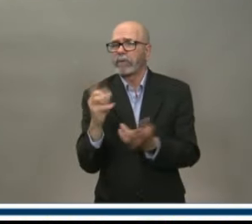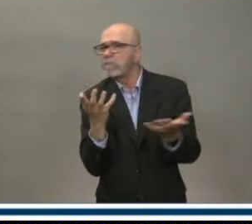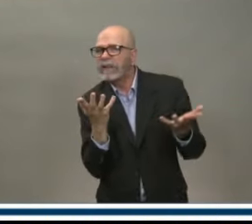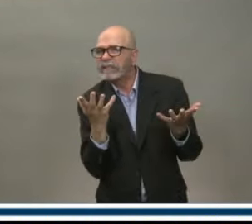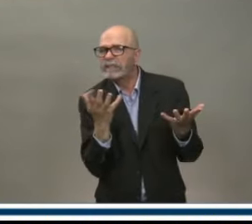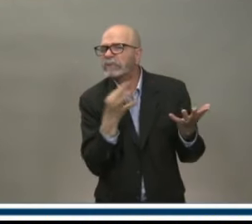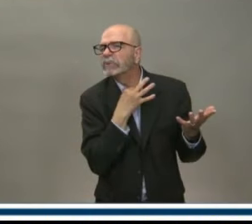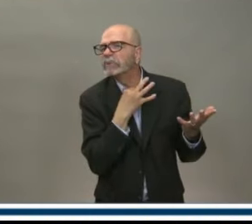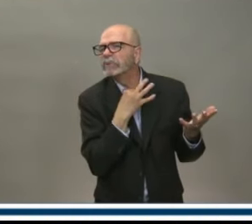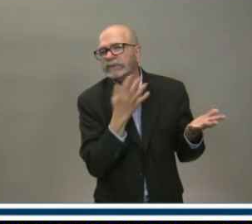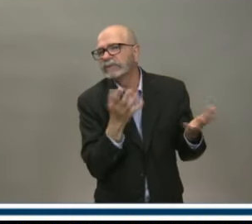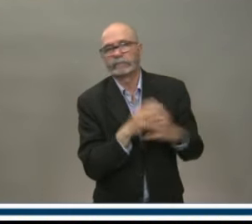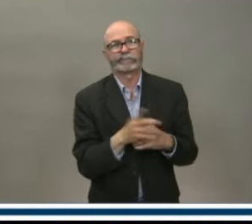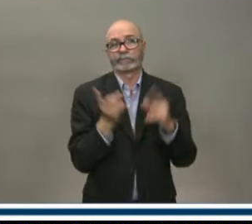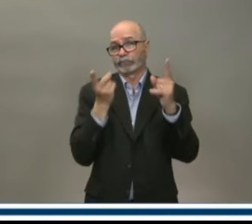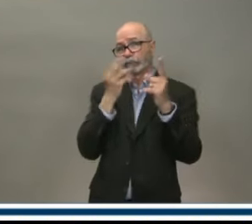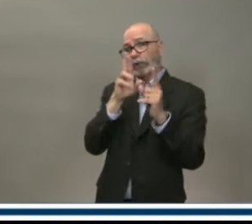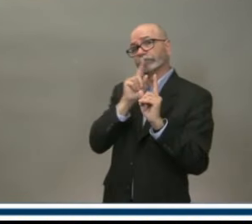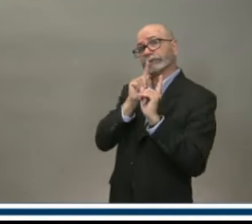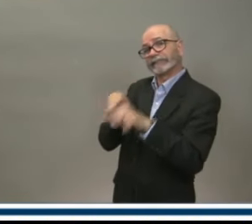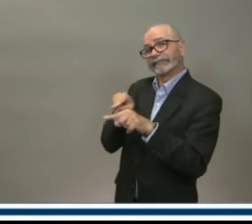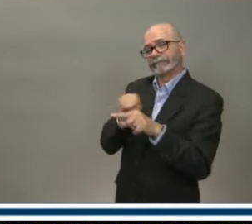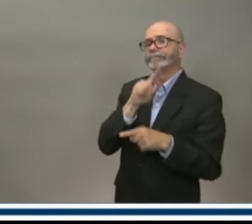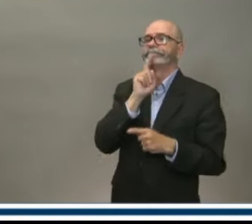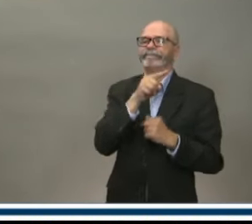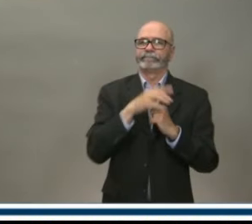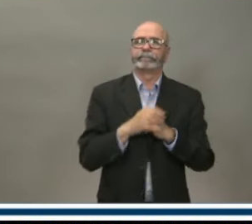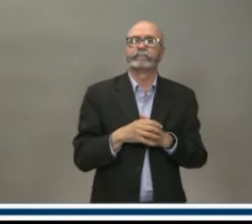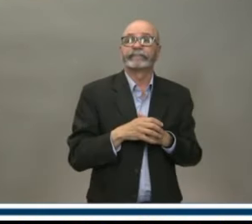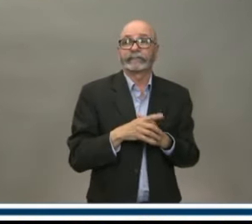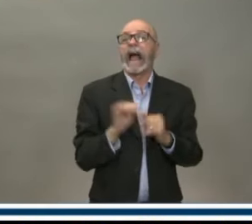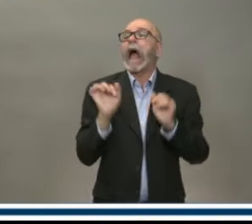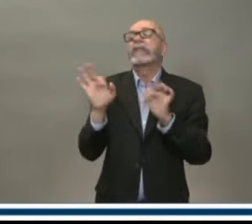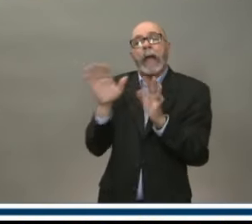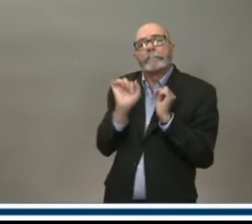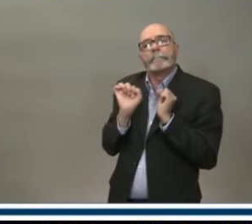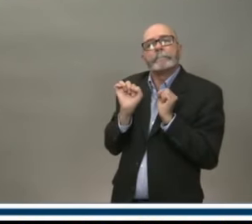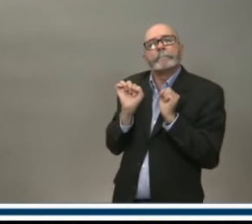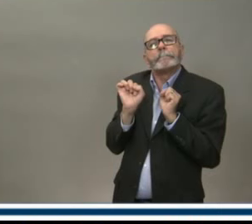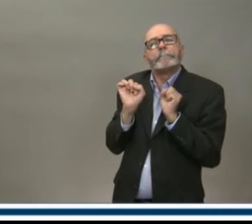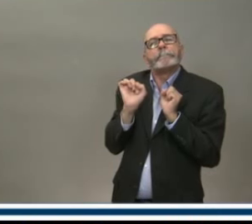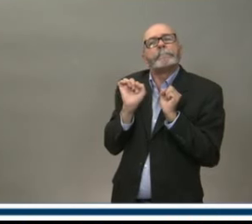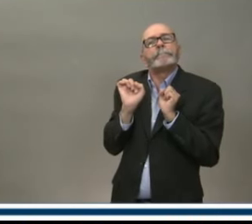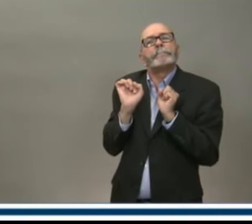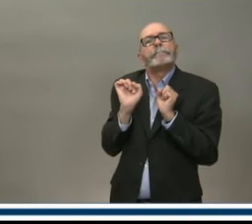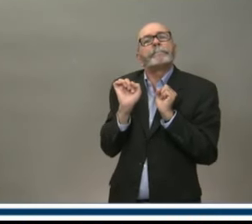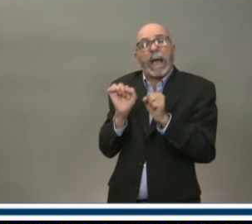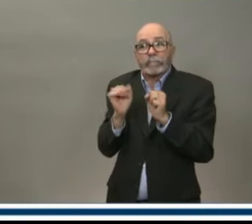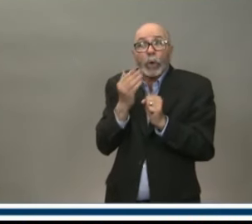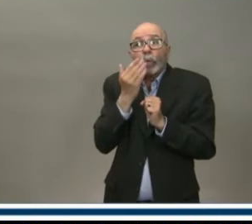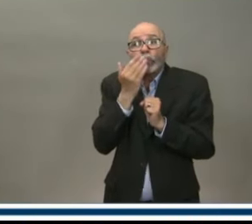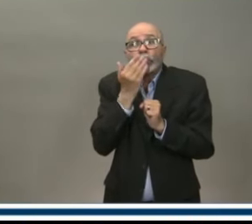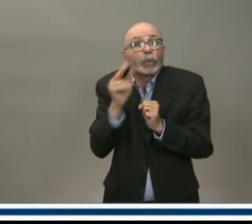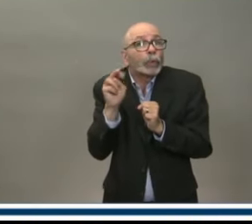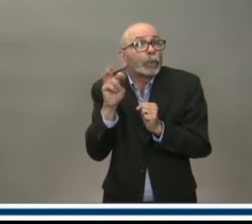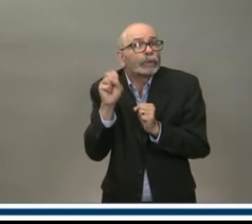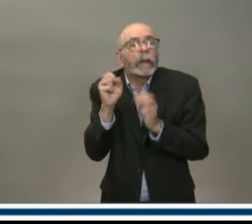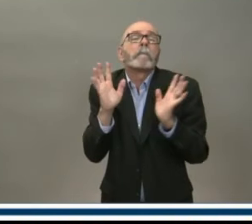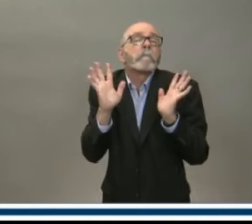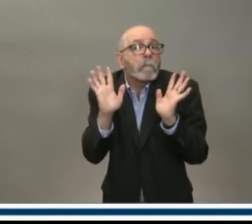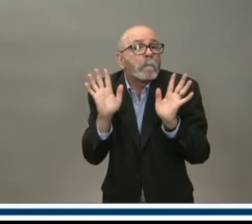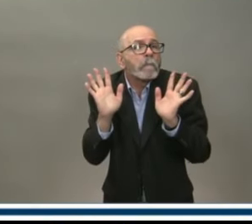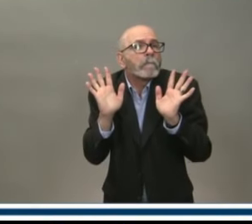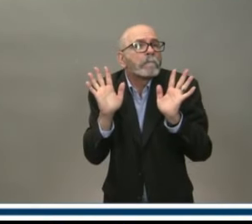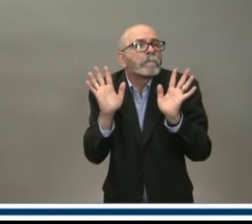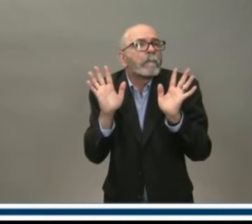us potentially good news, and I want to frame my answer to saying we're still very early on, and that we cannot use